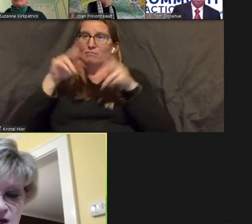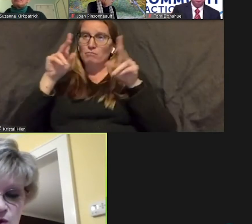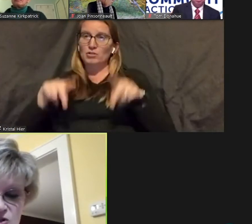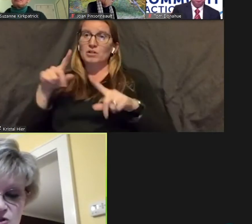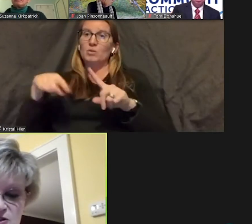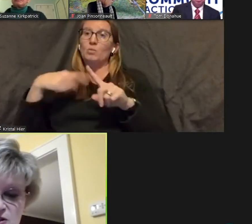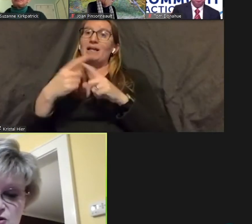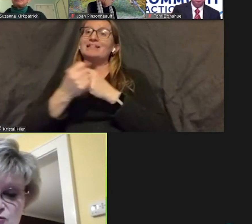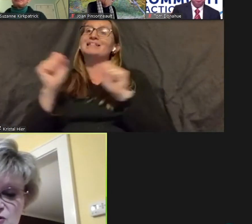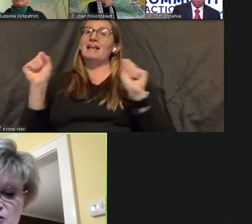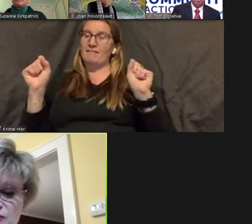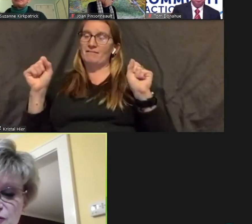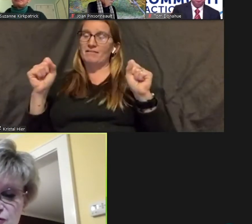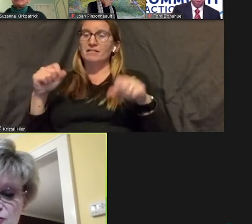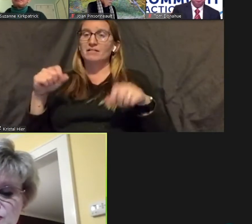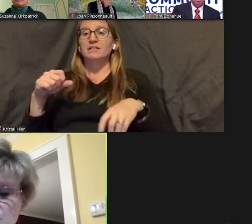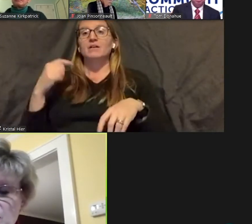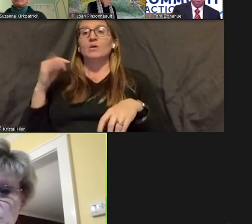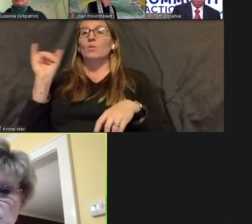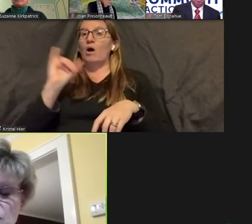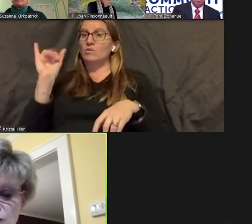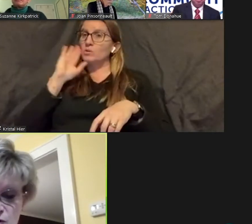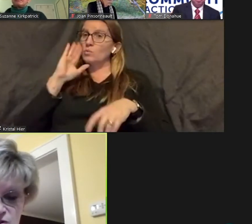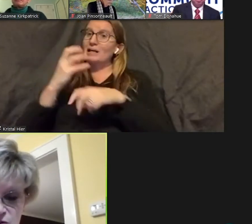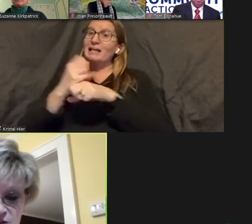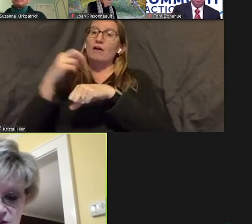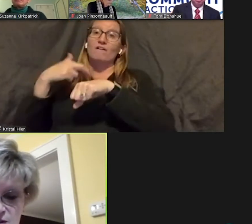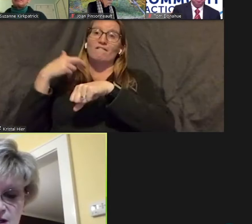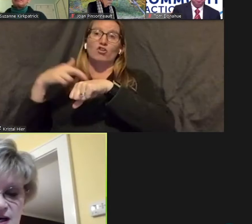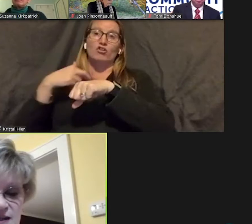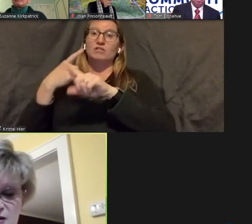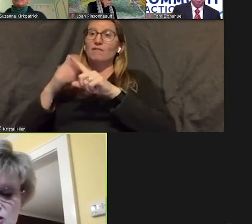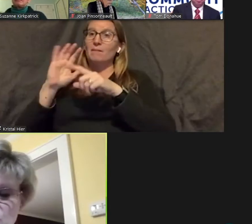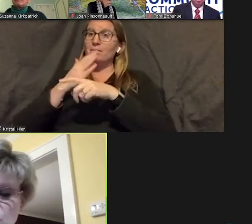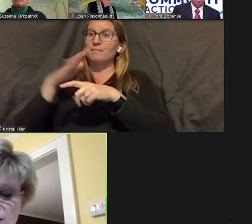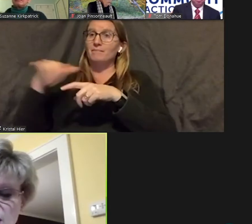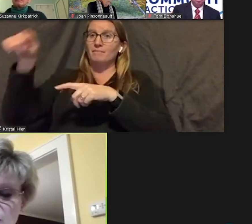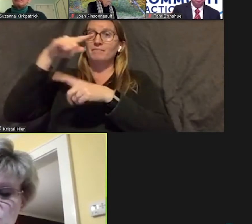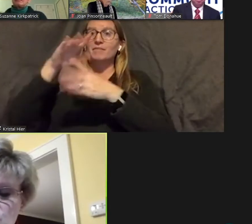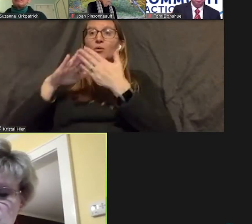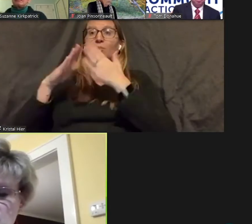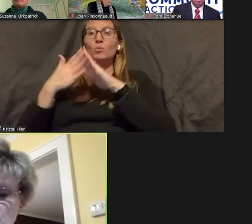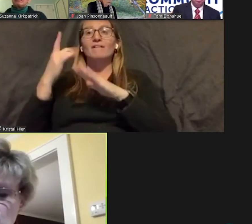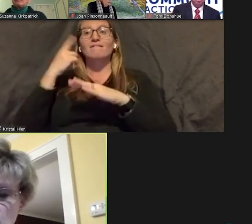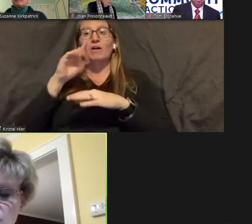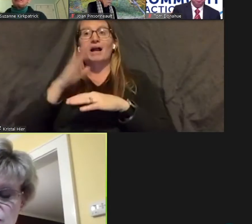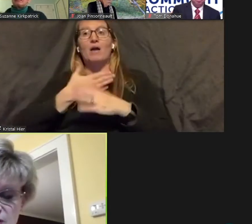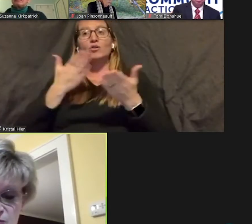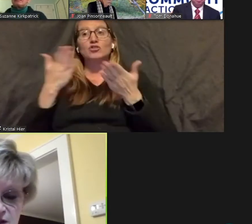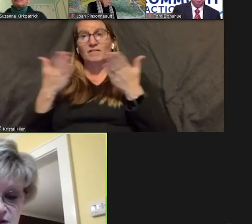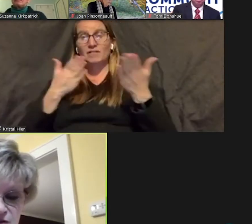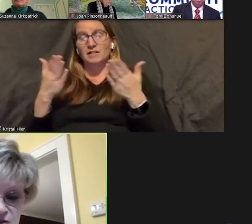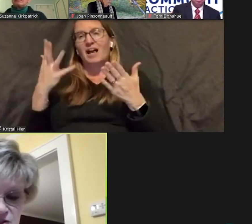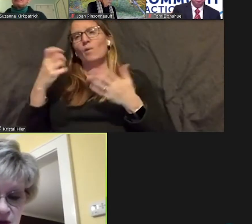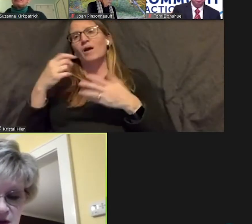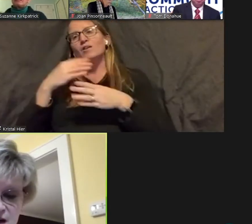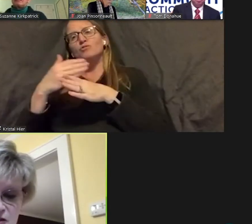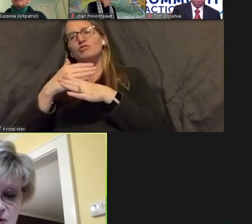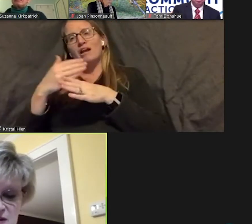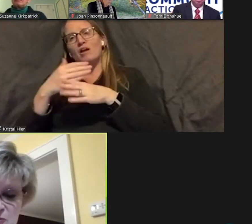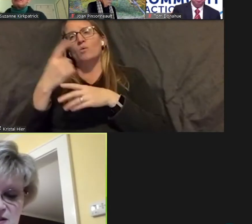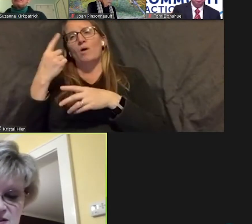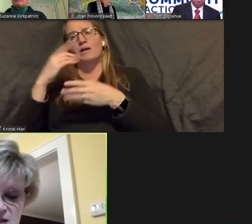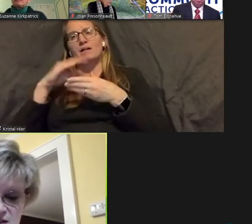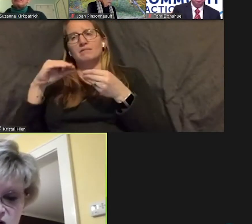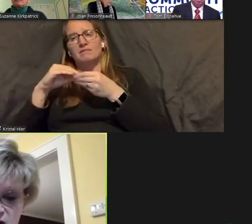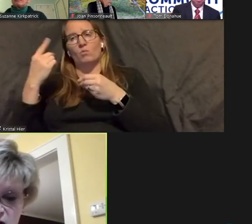so. We also continue to receive referrals from the community for our services. I'd like to share one of the comments we received from one of our family caregivers.